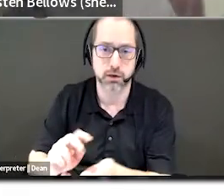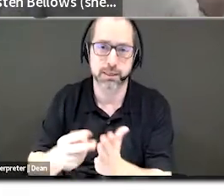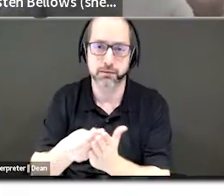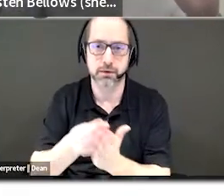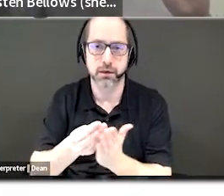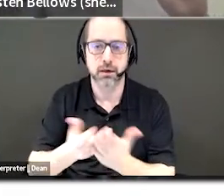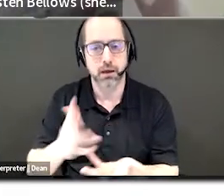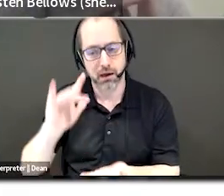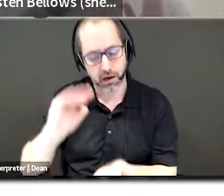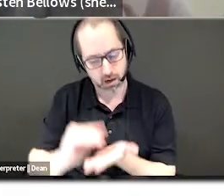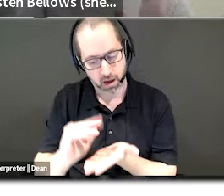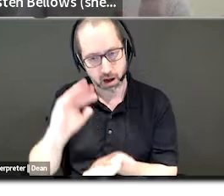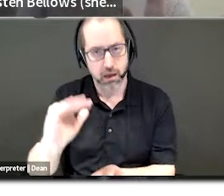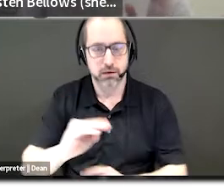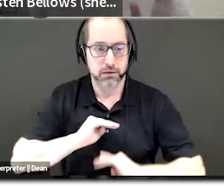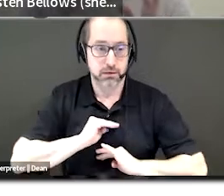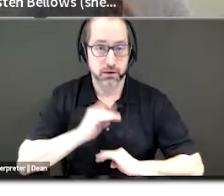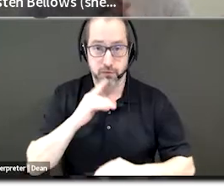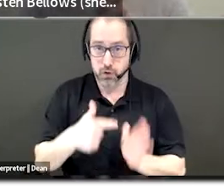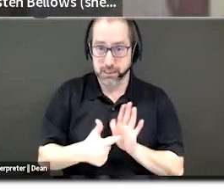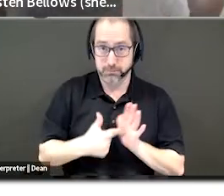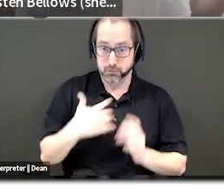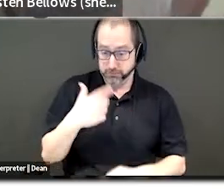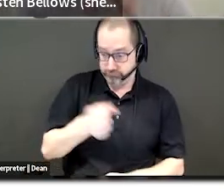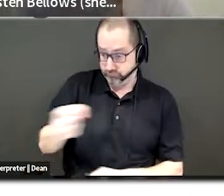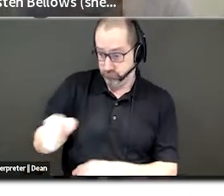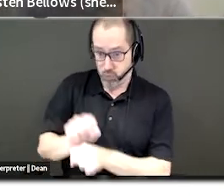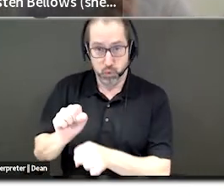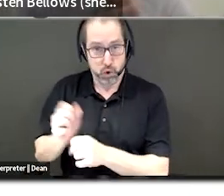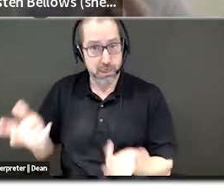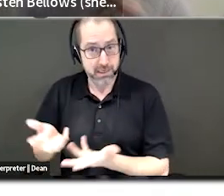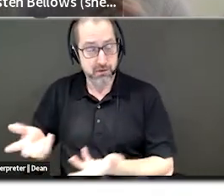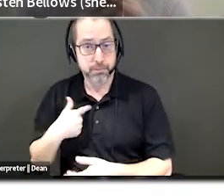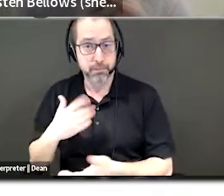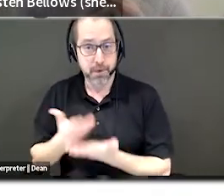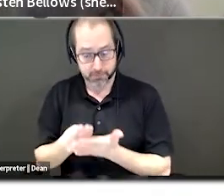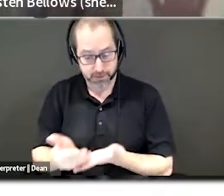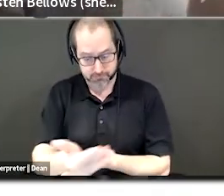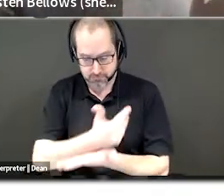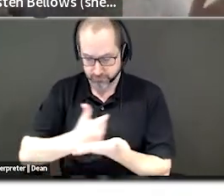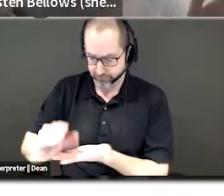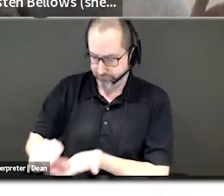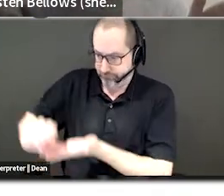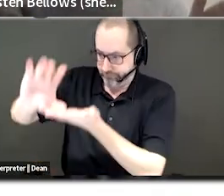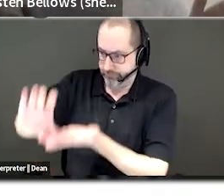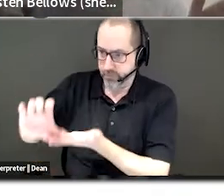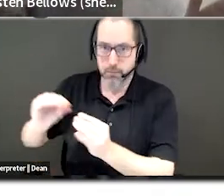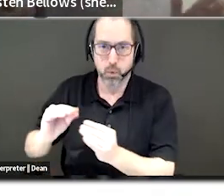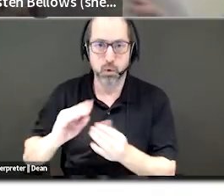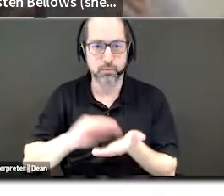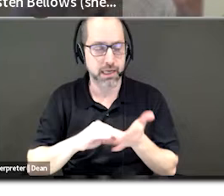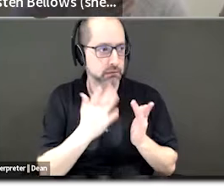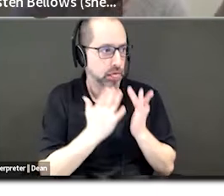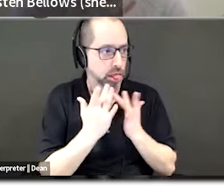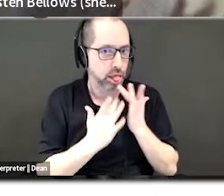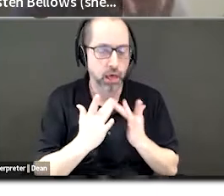and my income fortunately made a jump, that took off a huge amount of stress